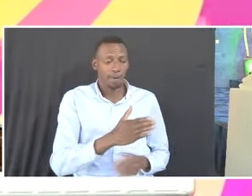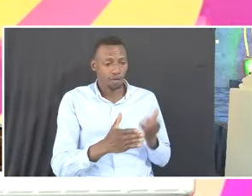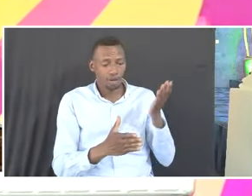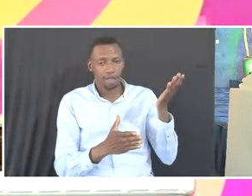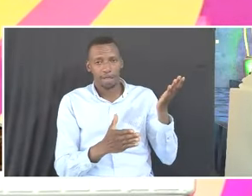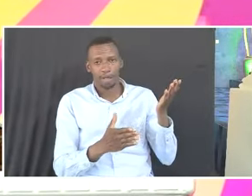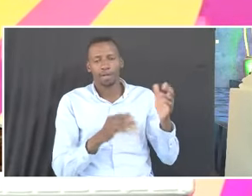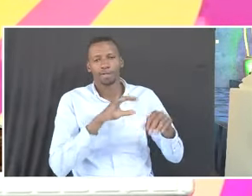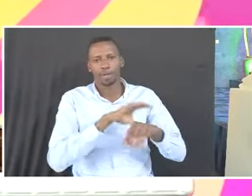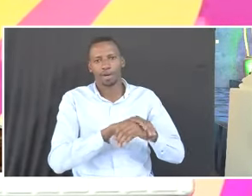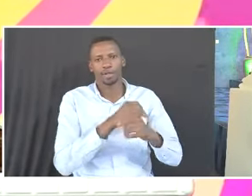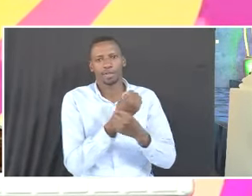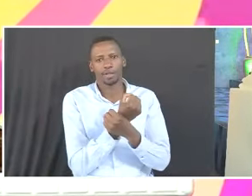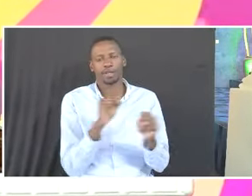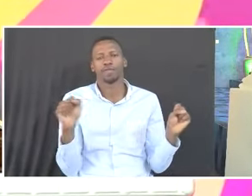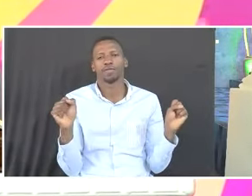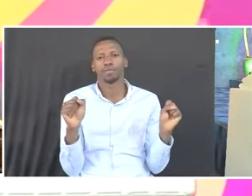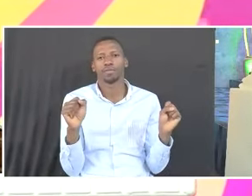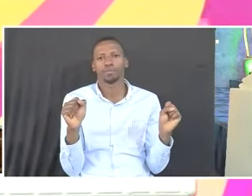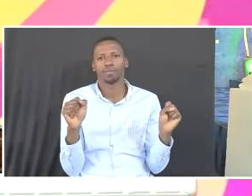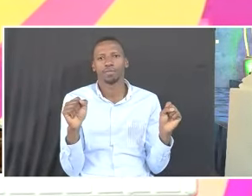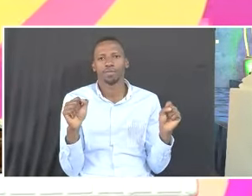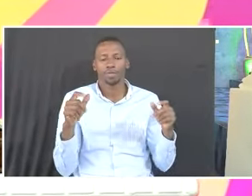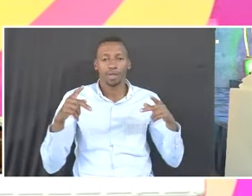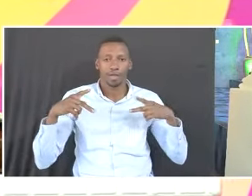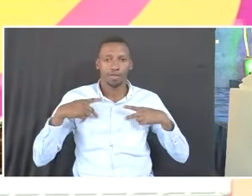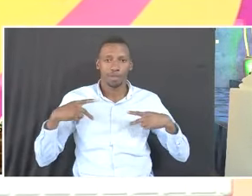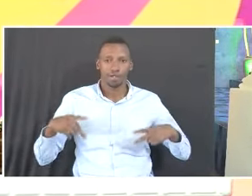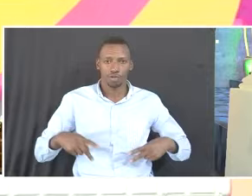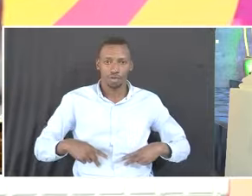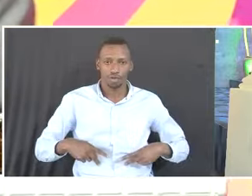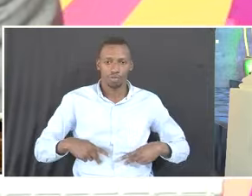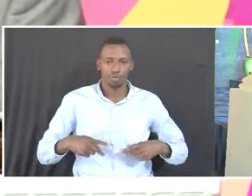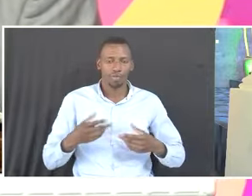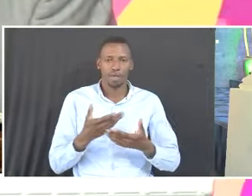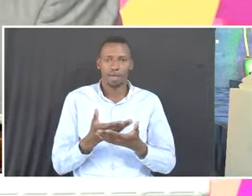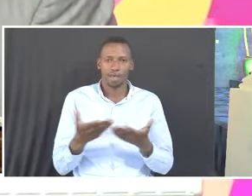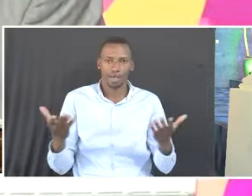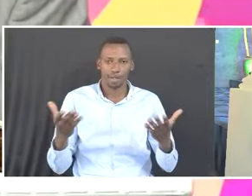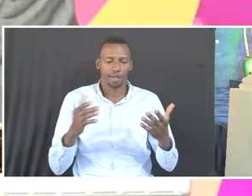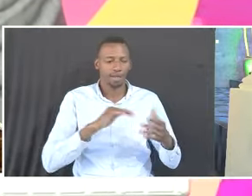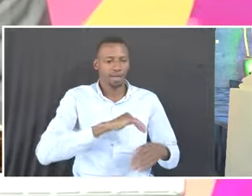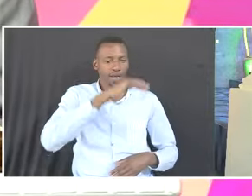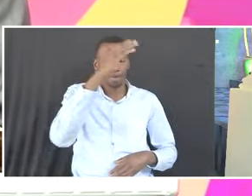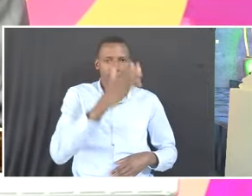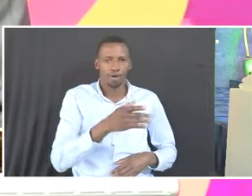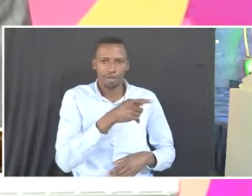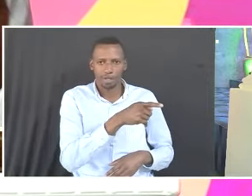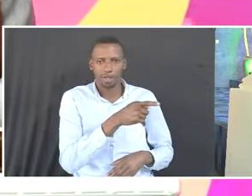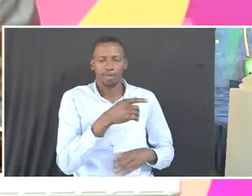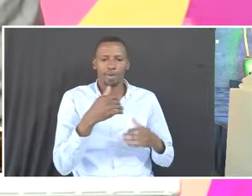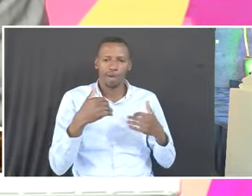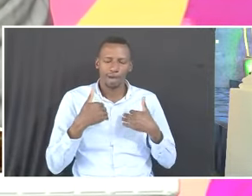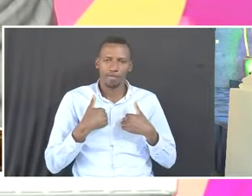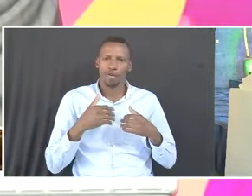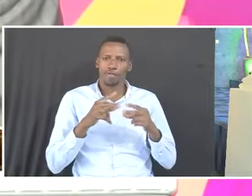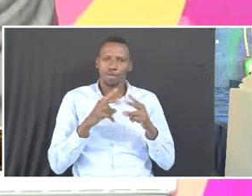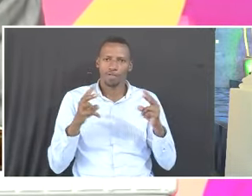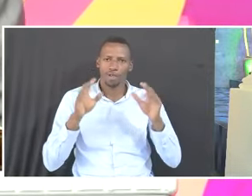safety. Physical mountains have played a very critical role